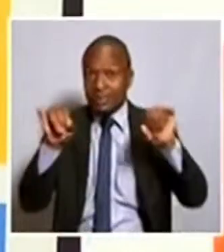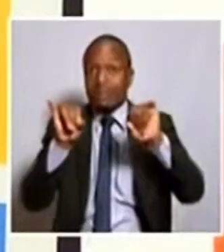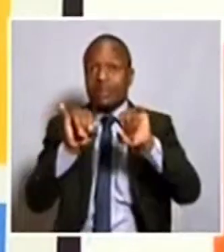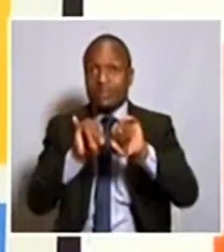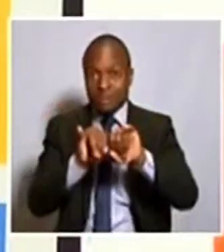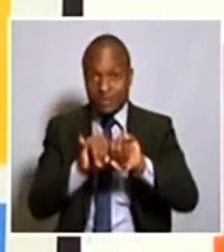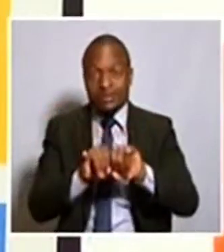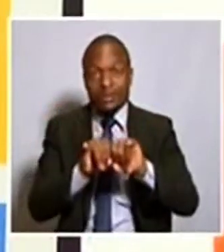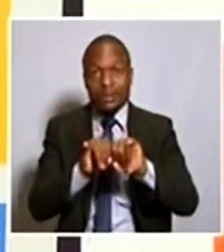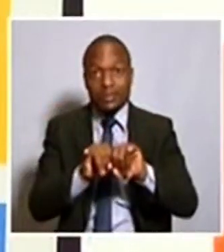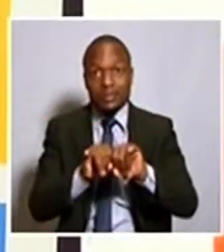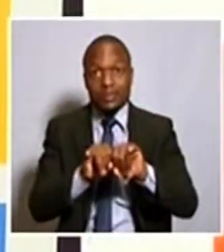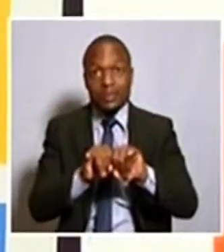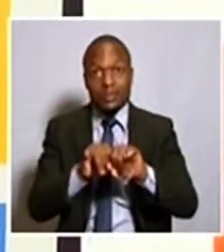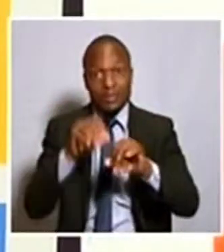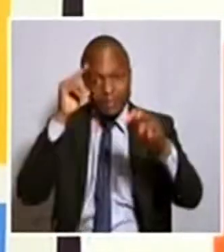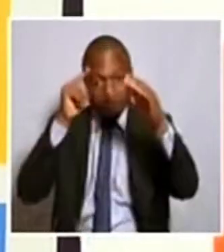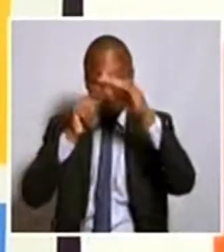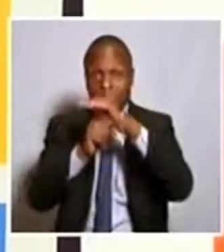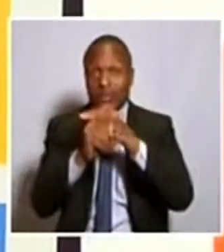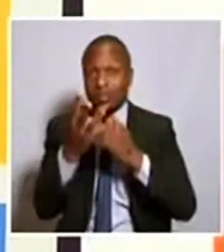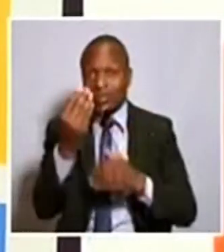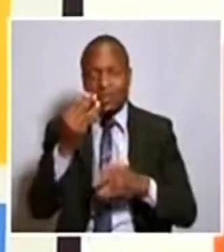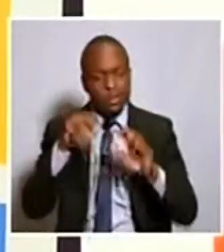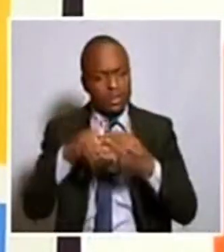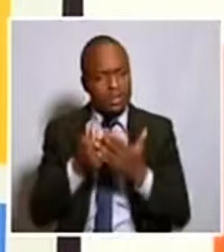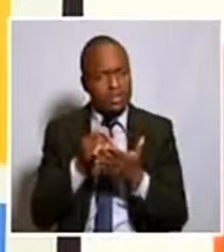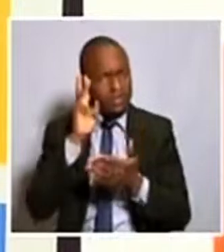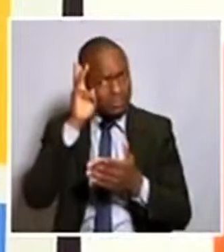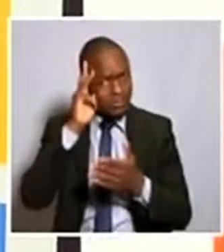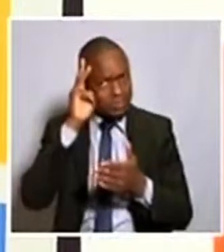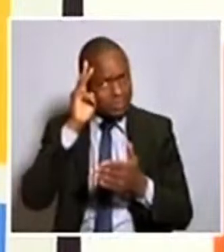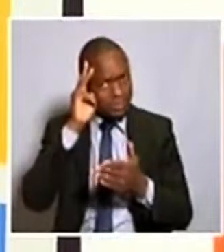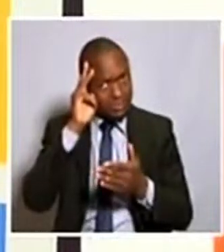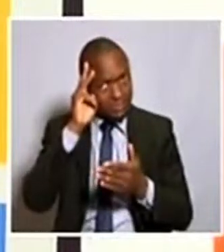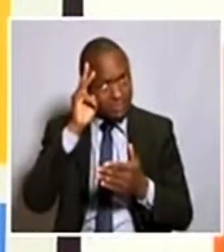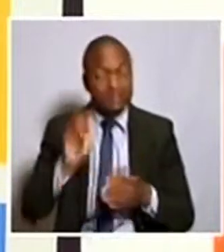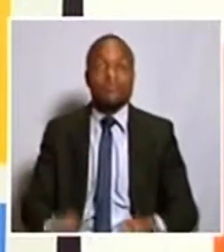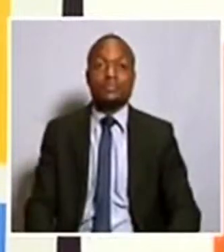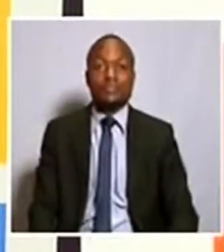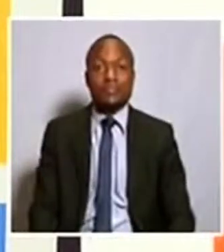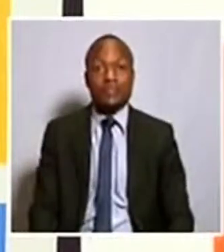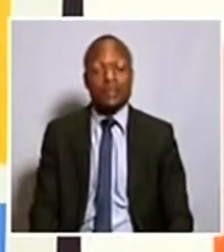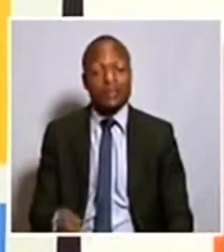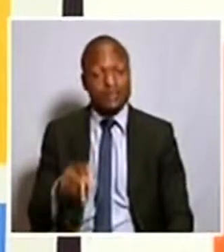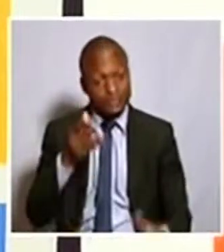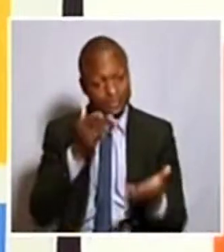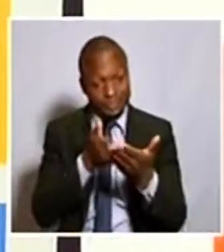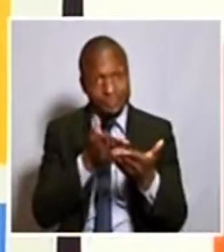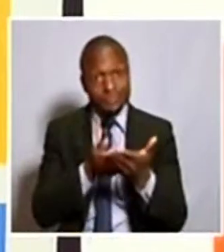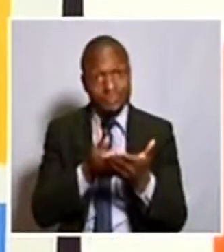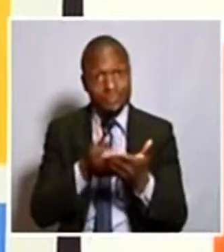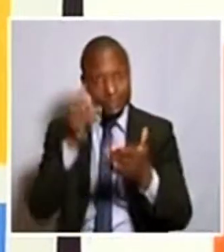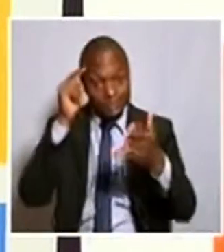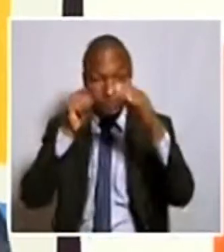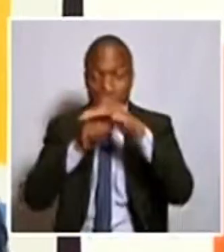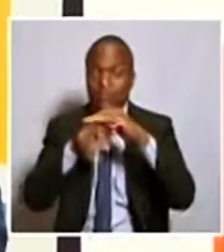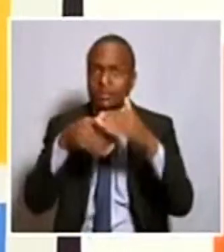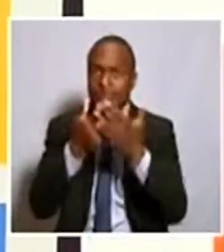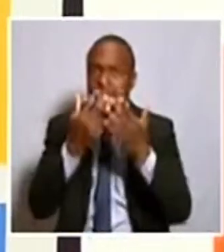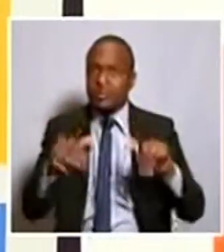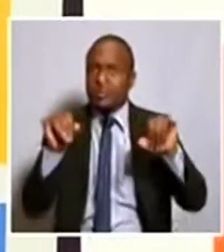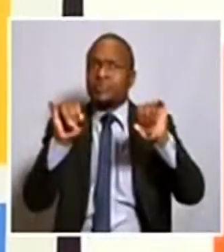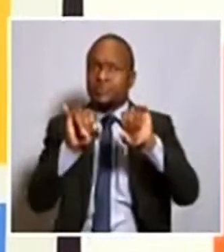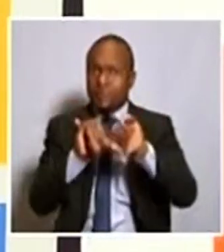we're looking at, goal number 14. How is the ministry faring in realizing this goal, and how is it applicable to our country,